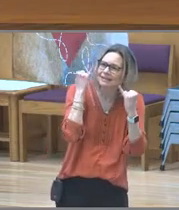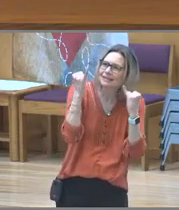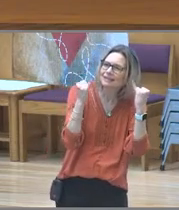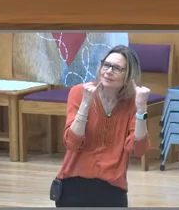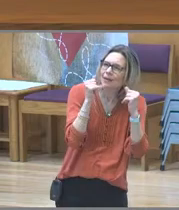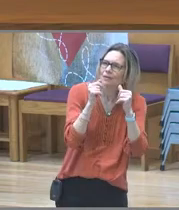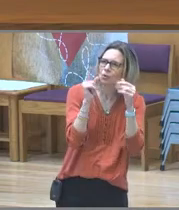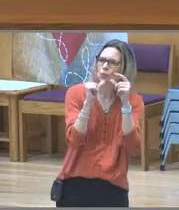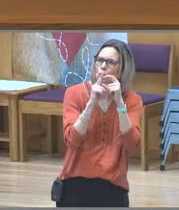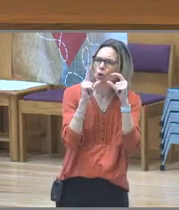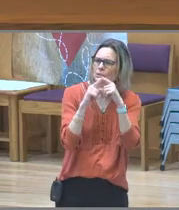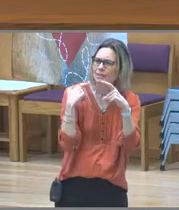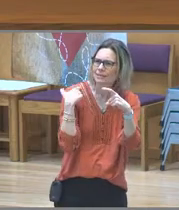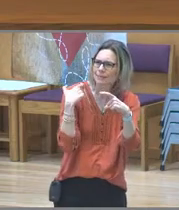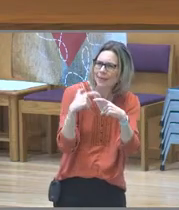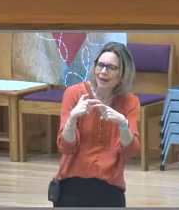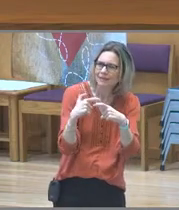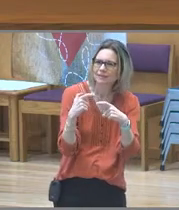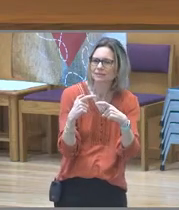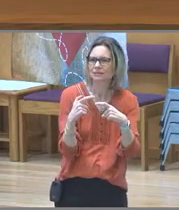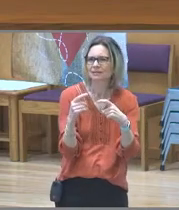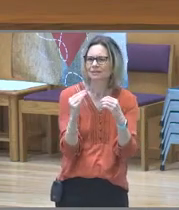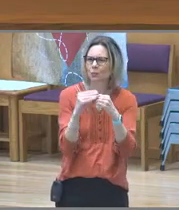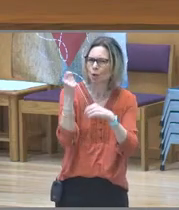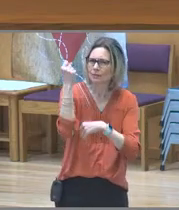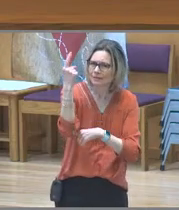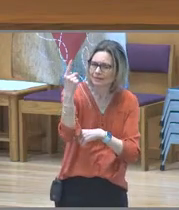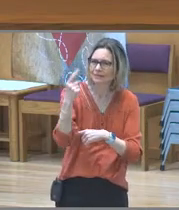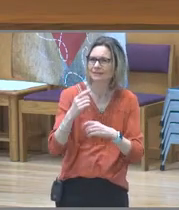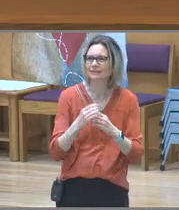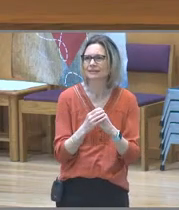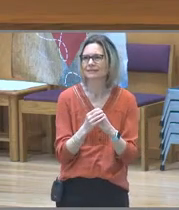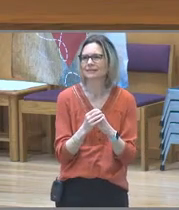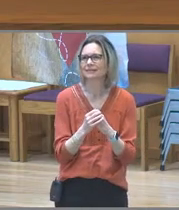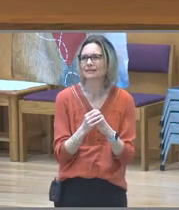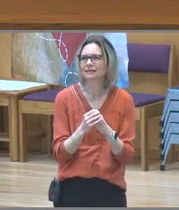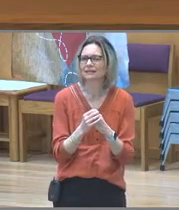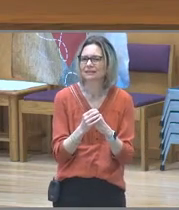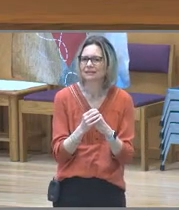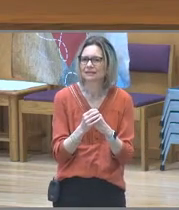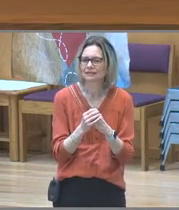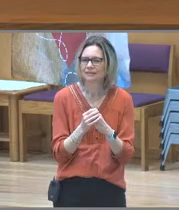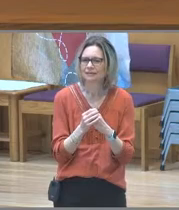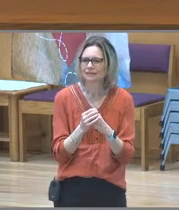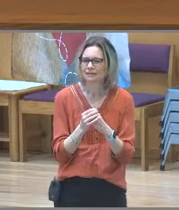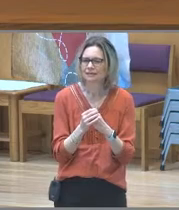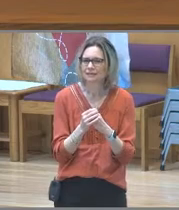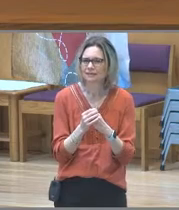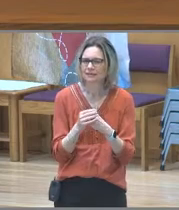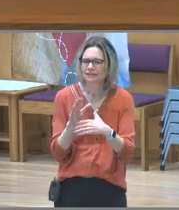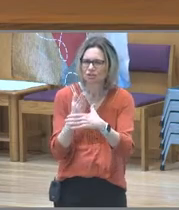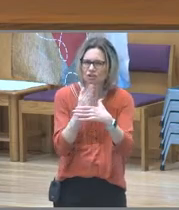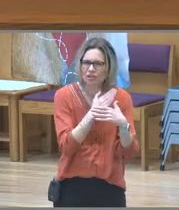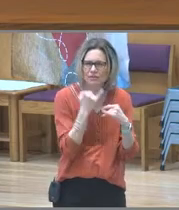in Spanish goes beyond that. It conveys the idea why